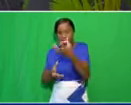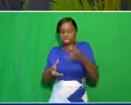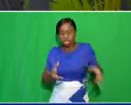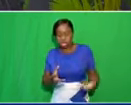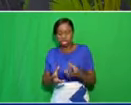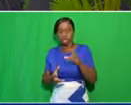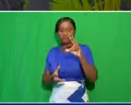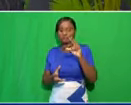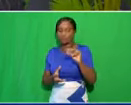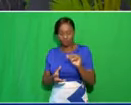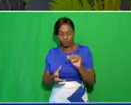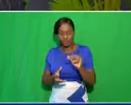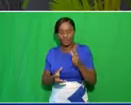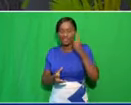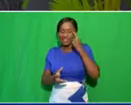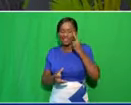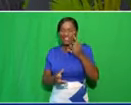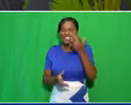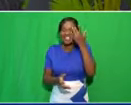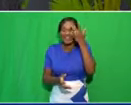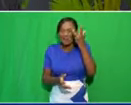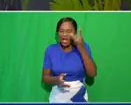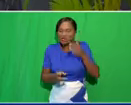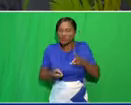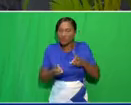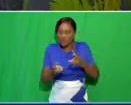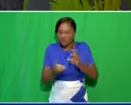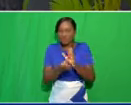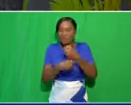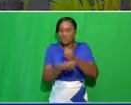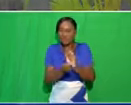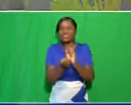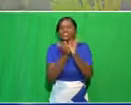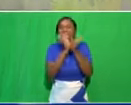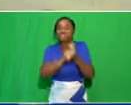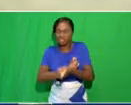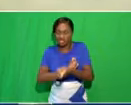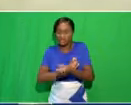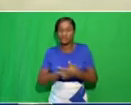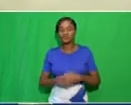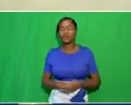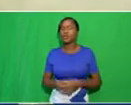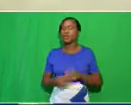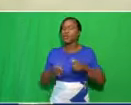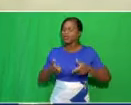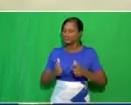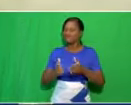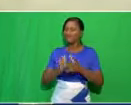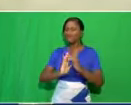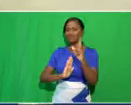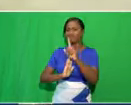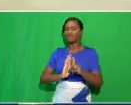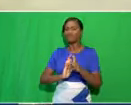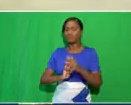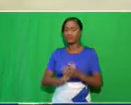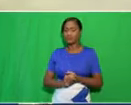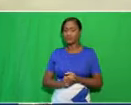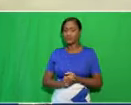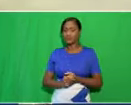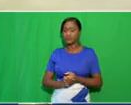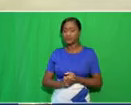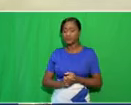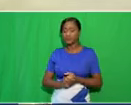wouldn't grow again. Not sensible. Let me ask a very direct question. So the mandate